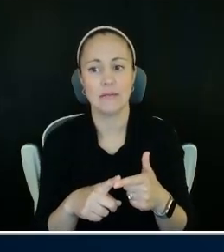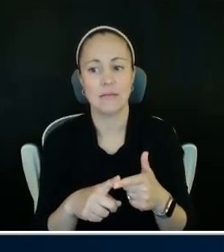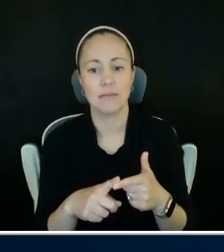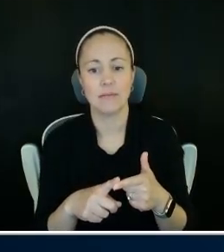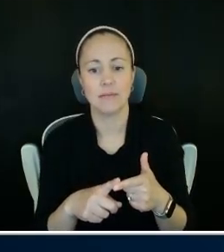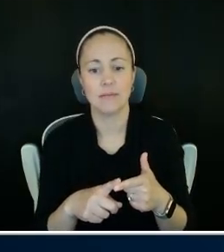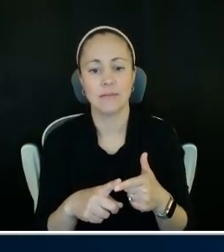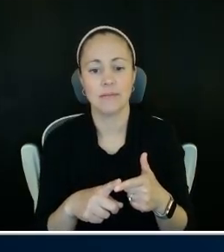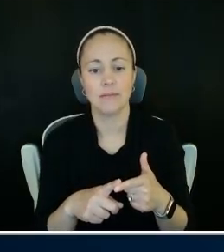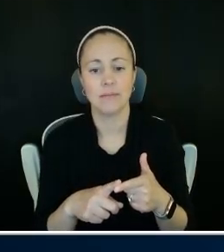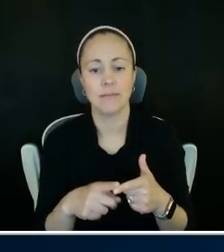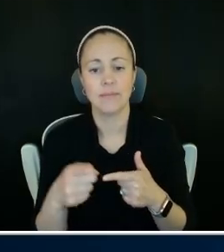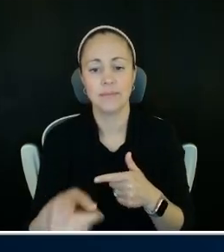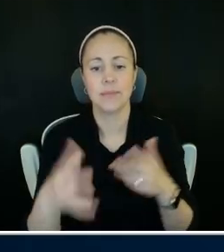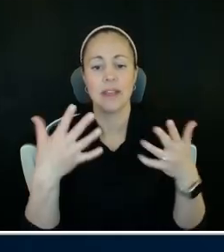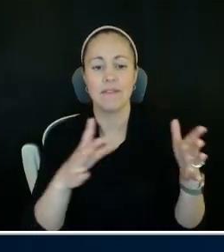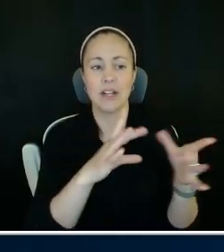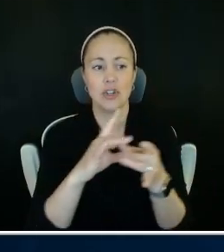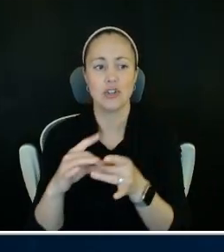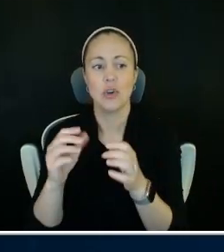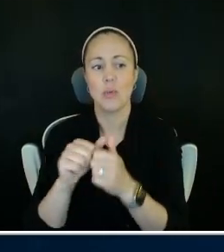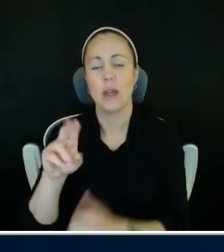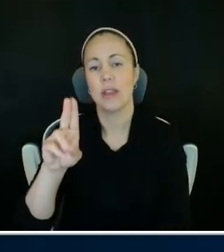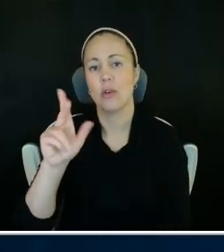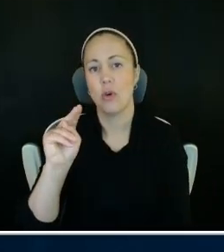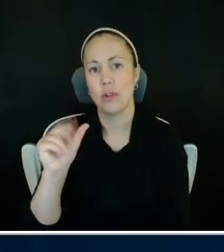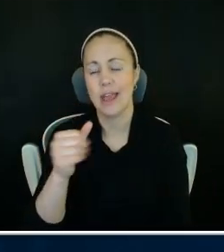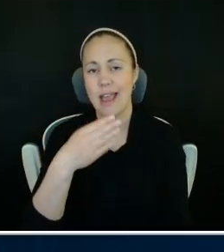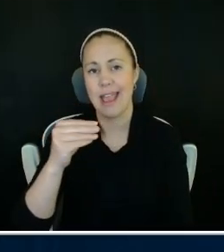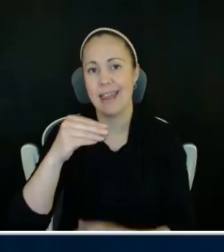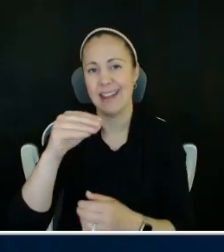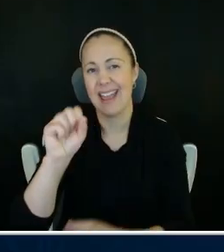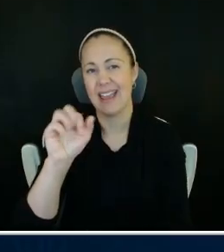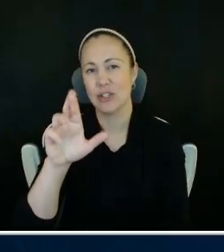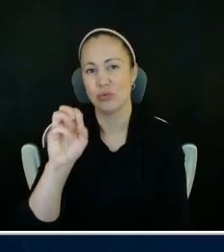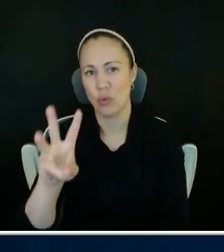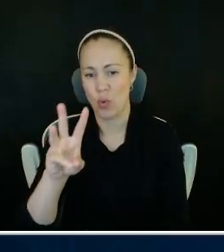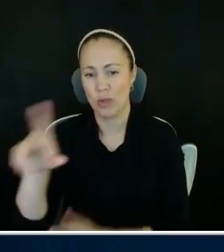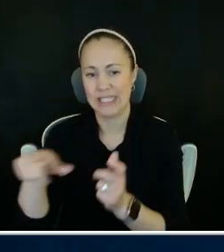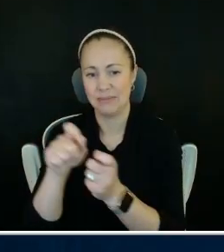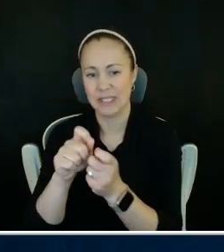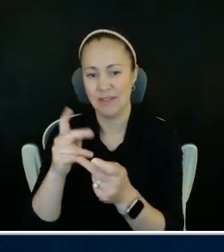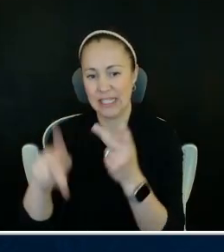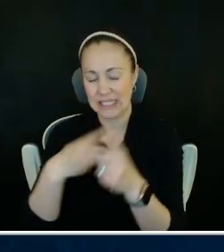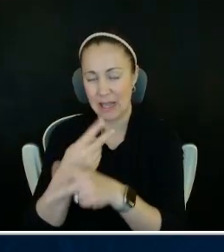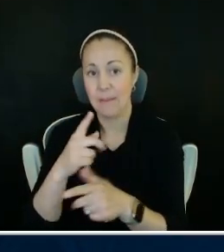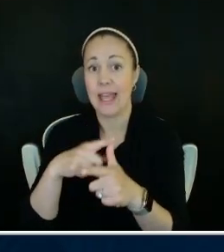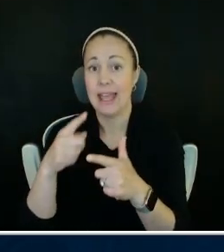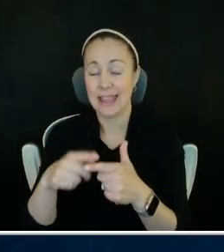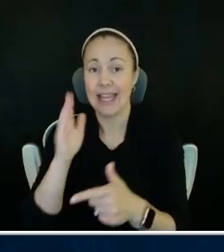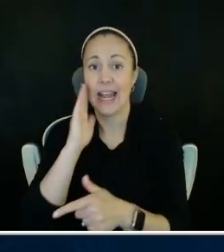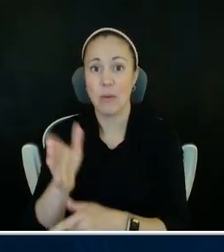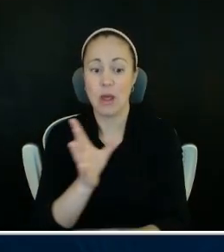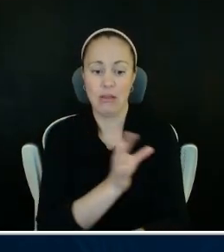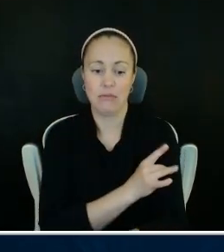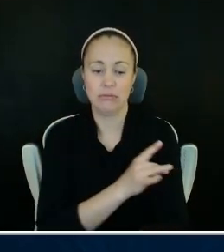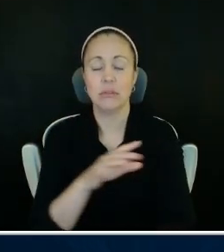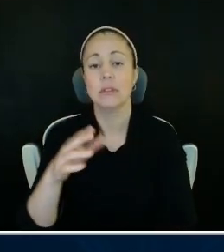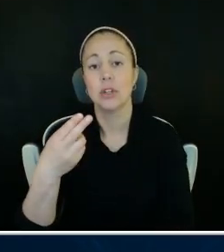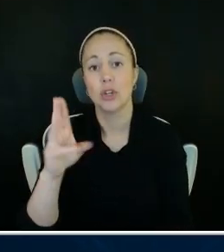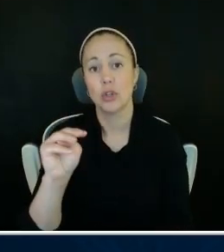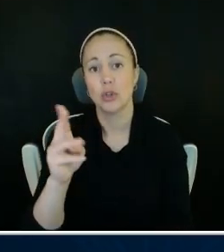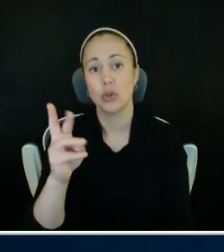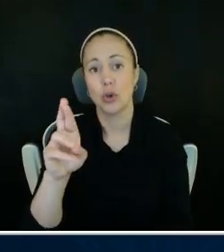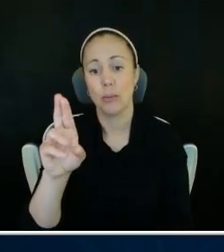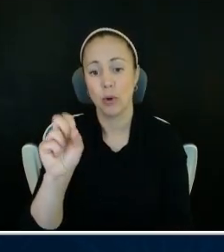her ulna with a bioabsorbable screw, and then dock it into her humerus, her upper arm, with suture